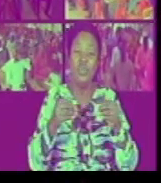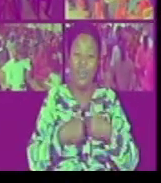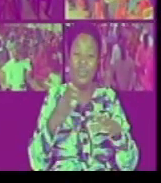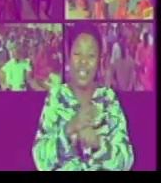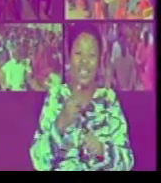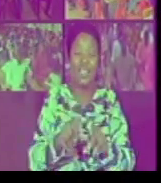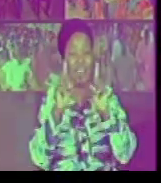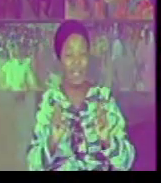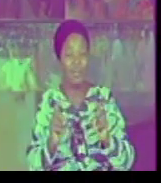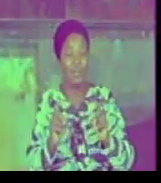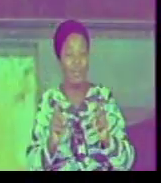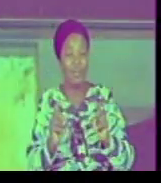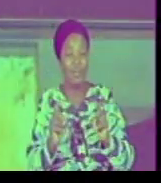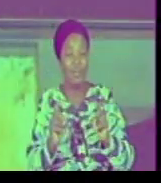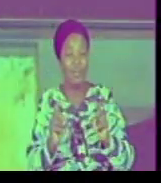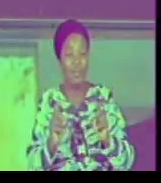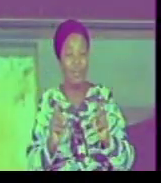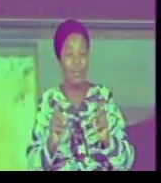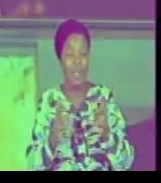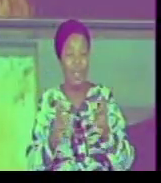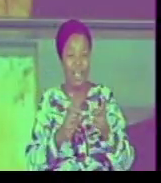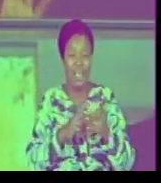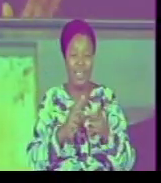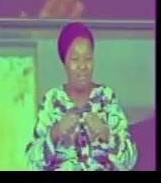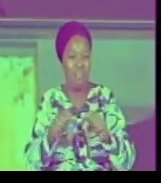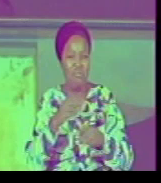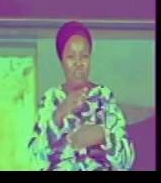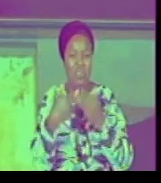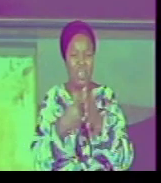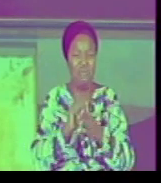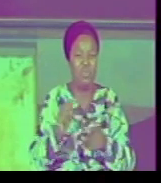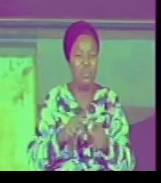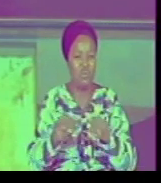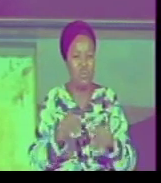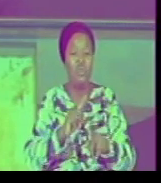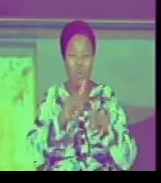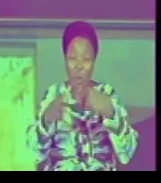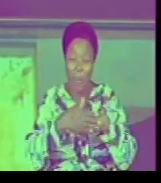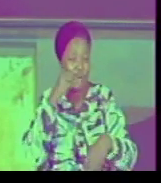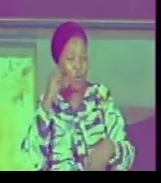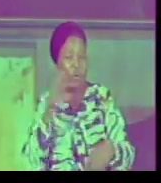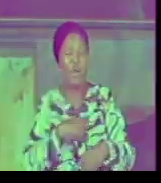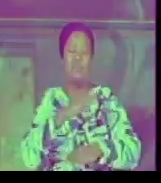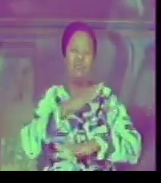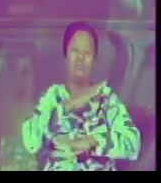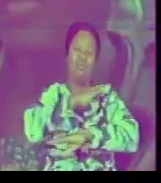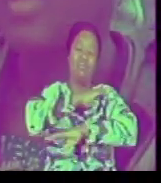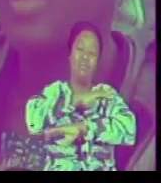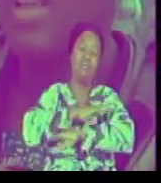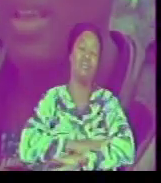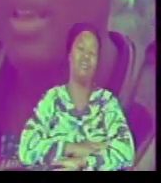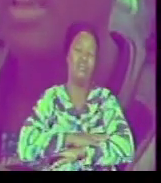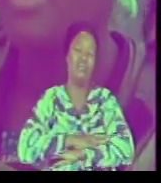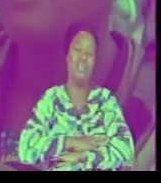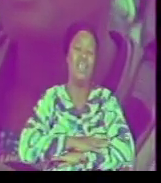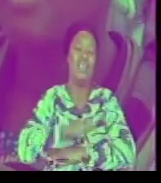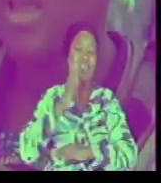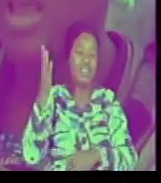done everything you ought to do, you go back home and relax, they will call your name.